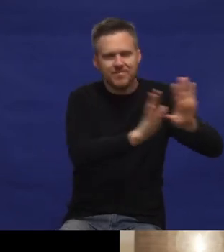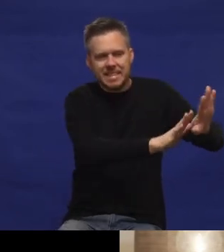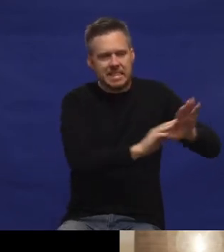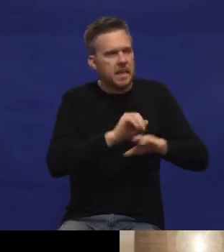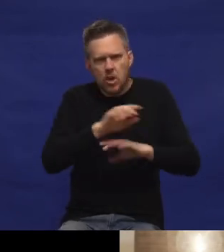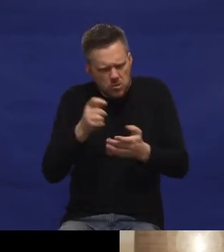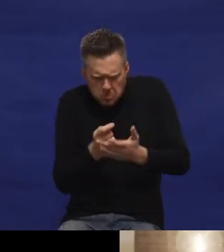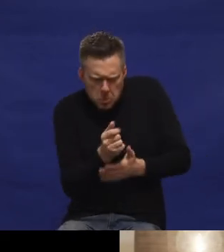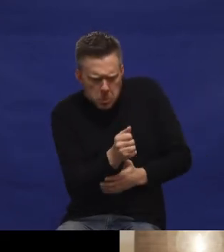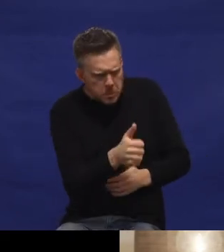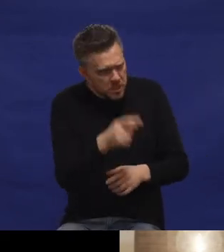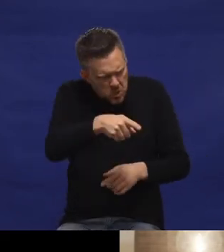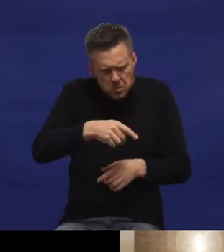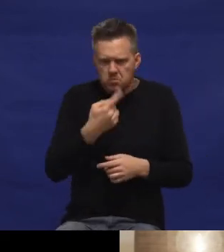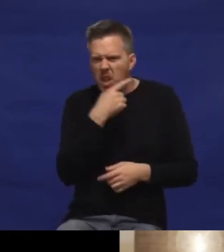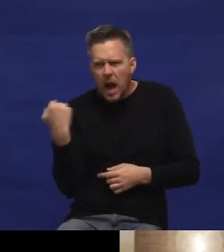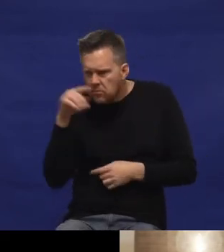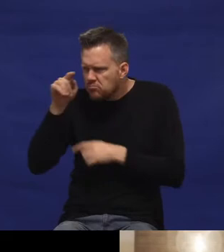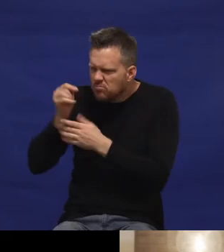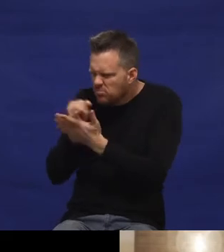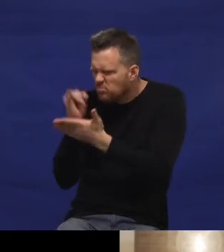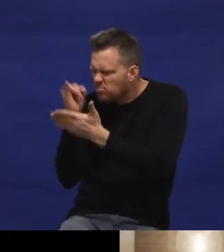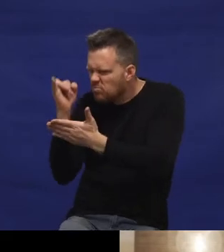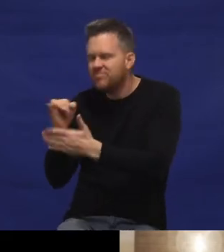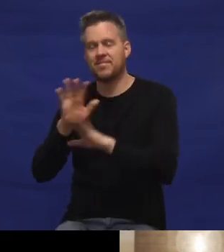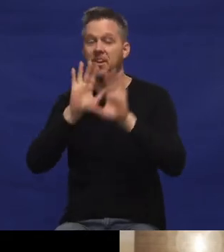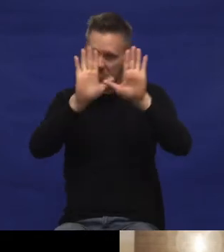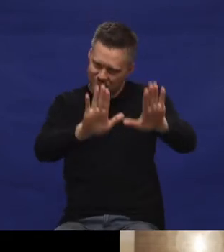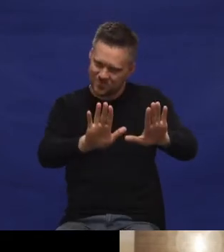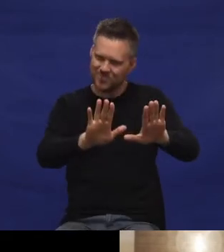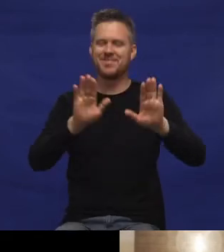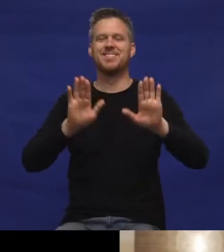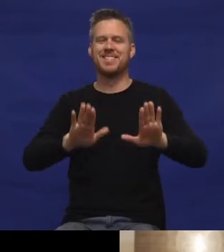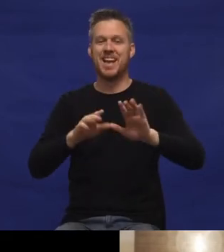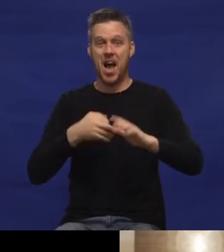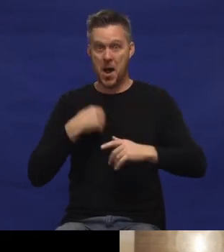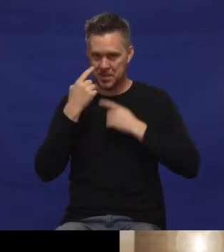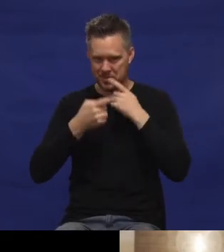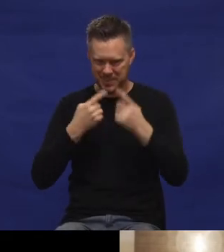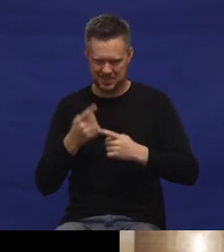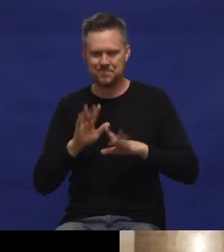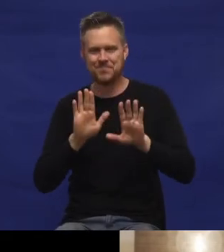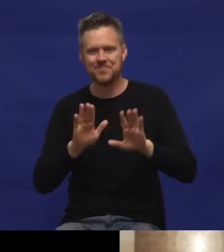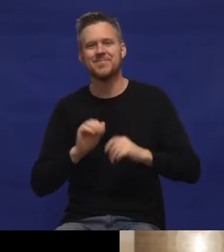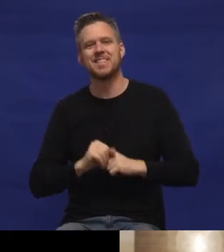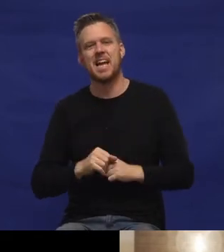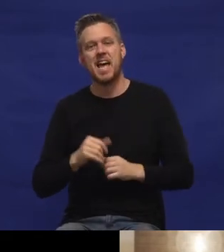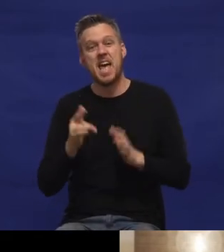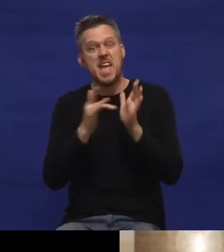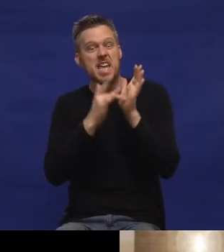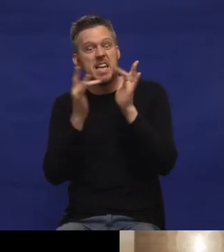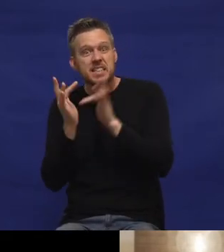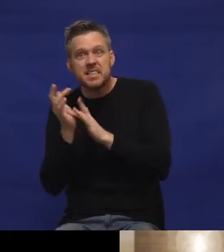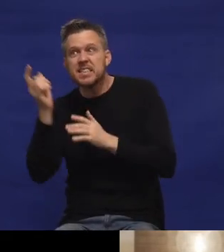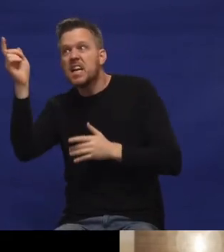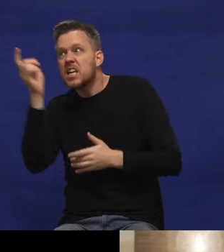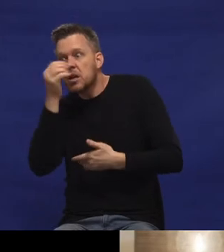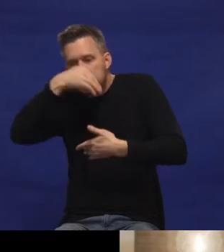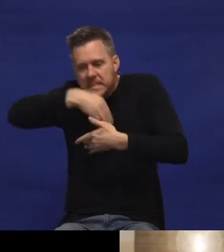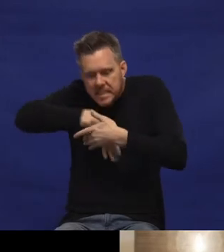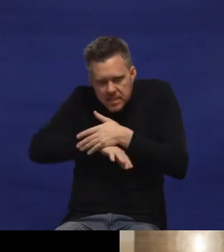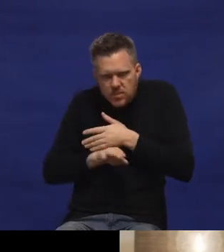blog and say this is sacrilegious teaching and Dr. Robbie is saying that Jesus is the serpent. No, no, no. But Jesus, he invades